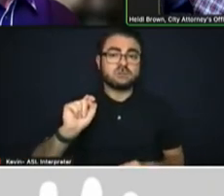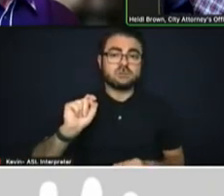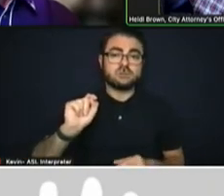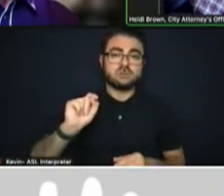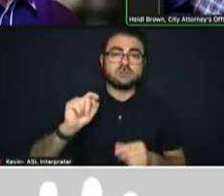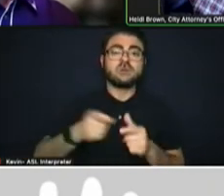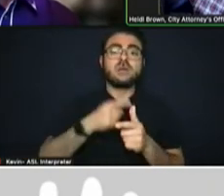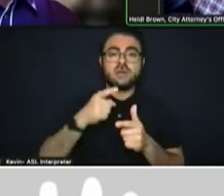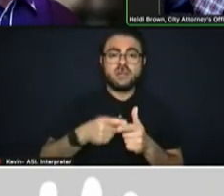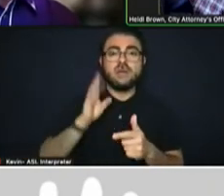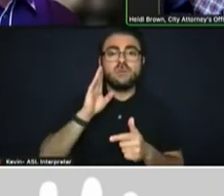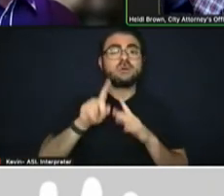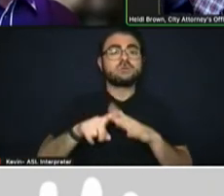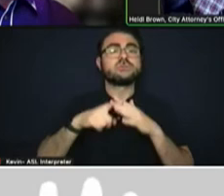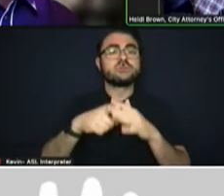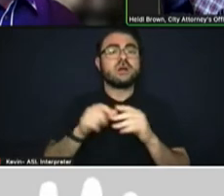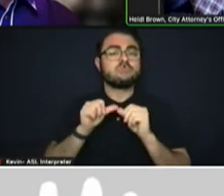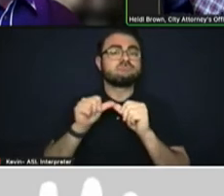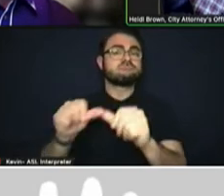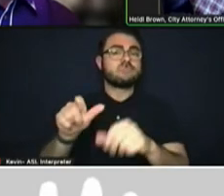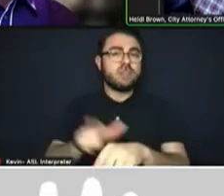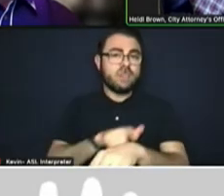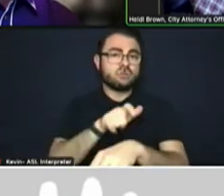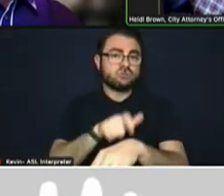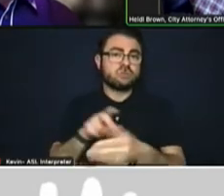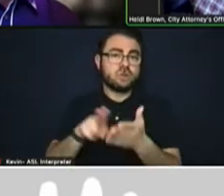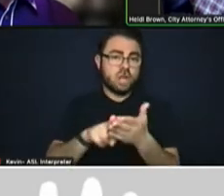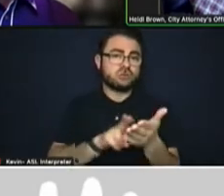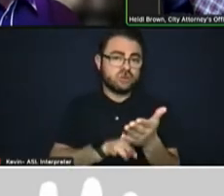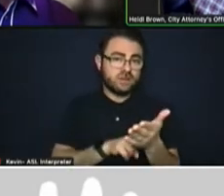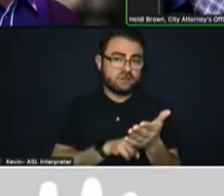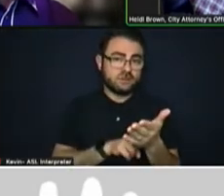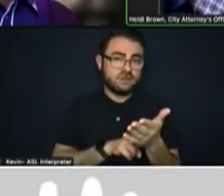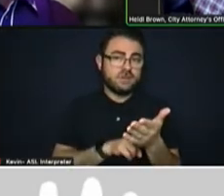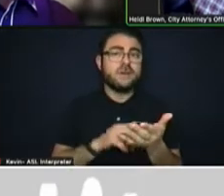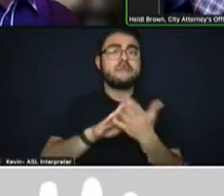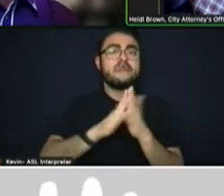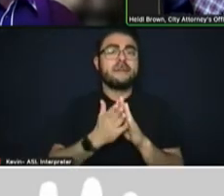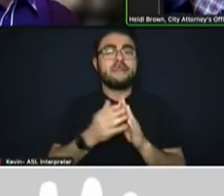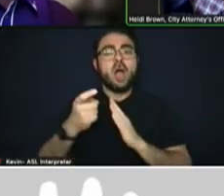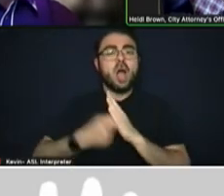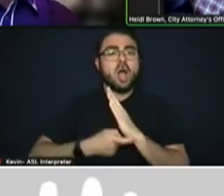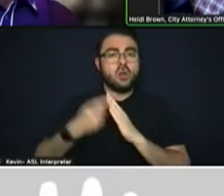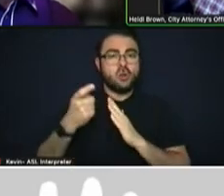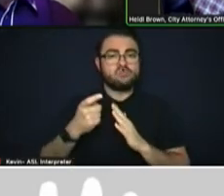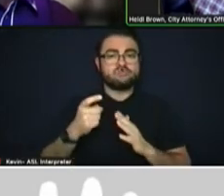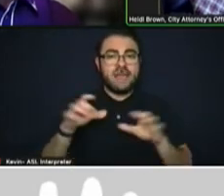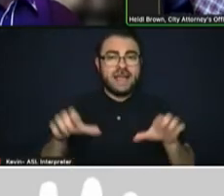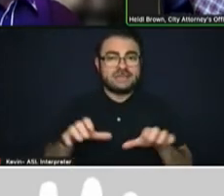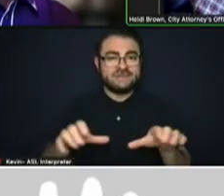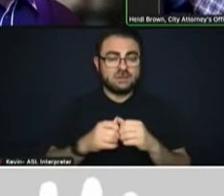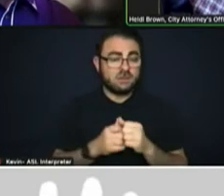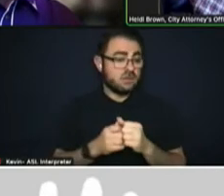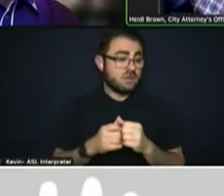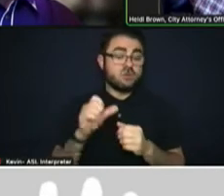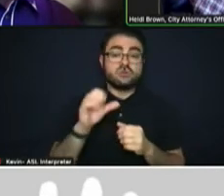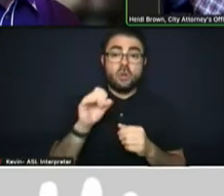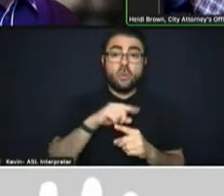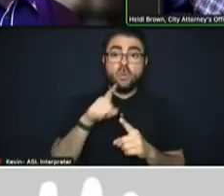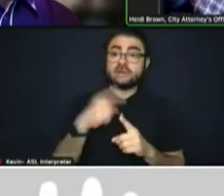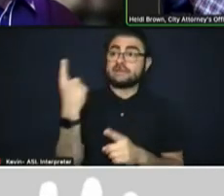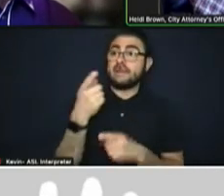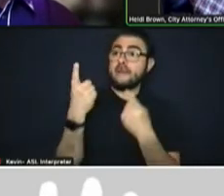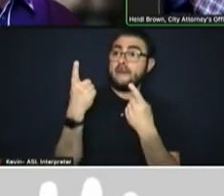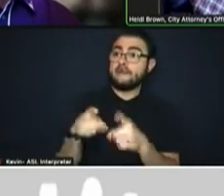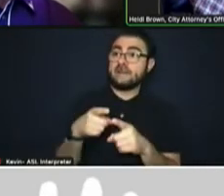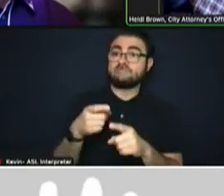long-term contract with, that they have an auto activation feature. So when certain things happen, they just automatically turn them on. There's